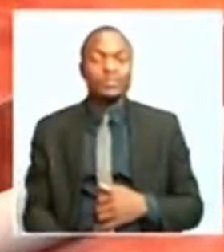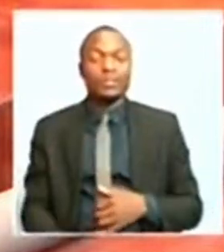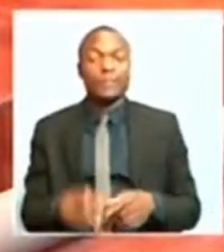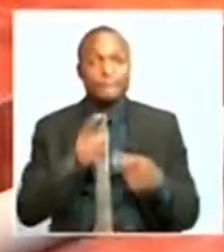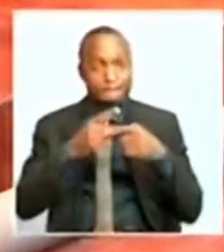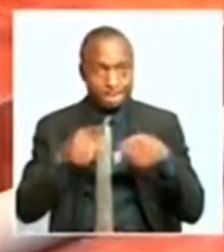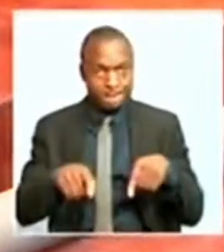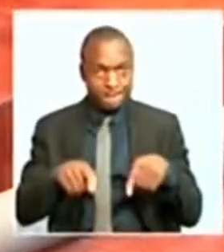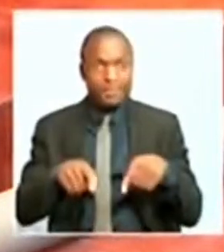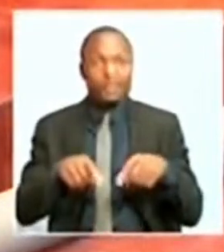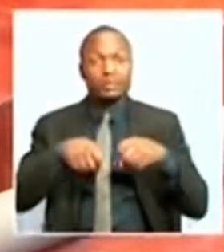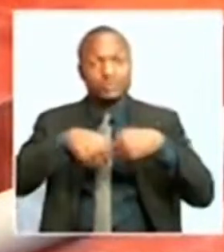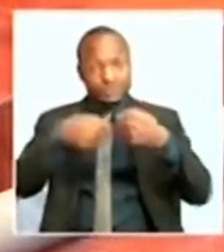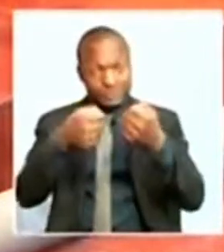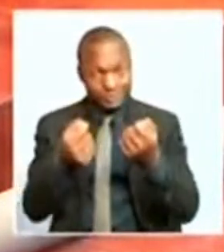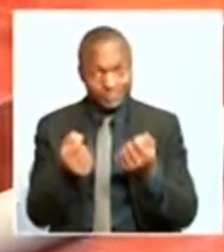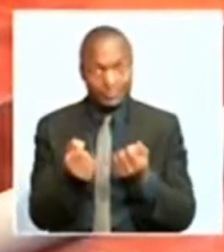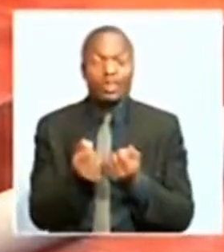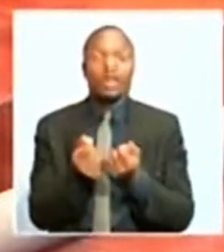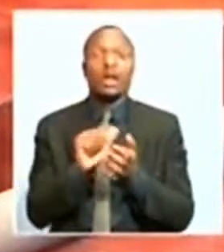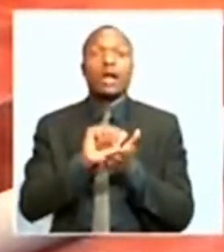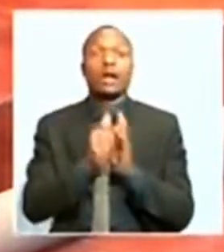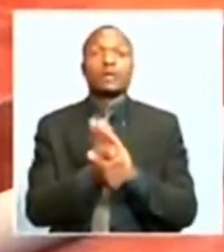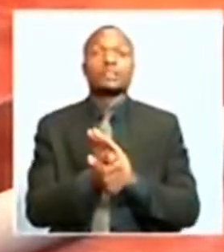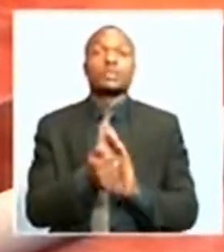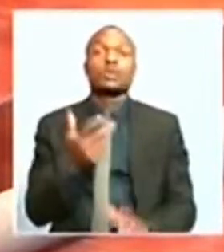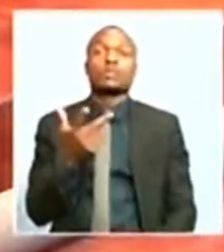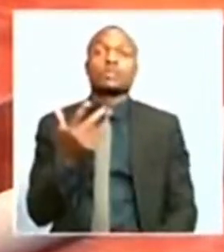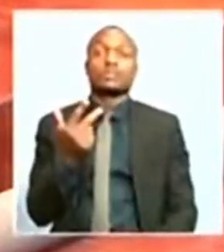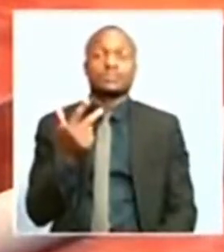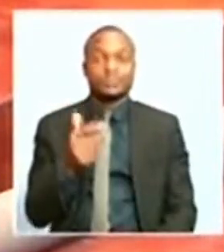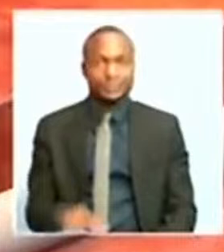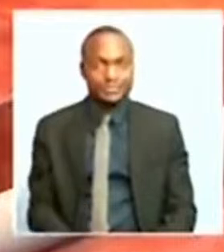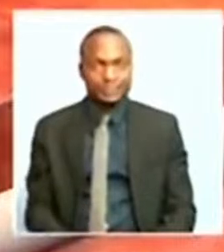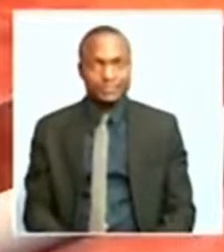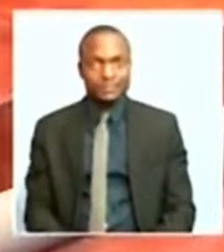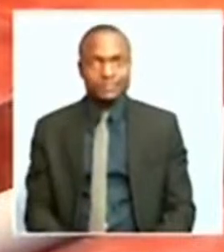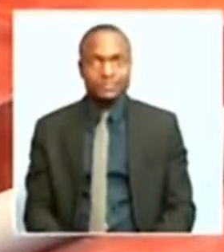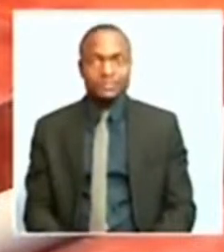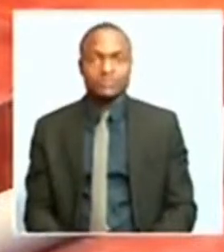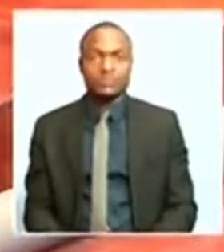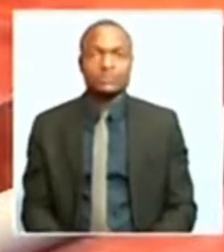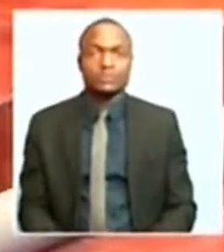happen. And I think Article 13 rather of the